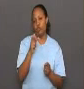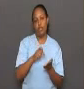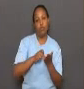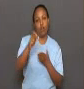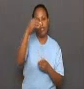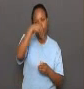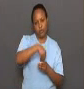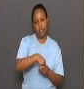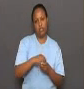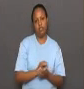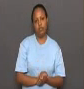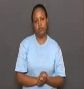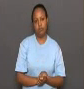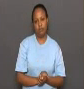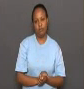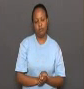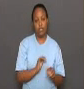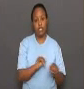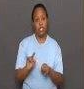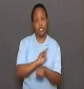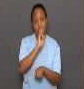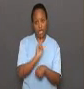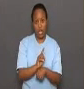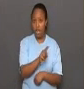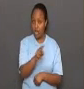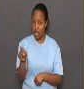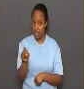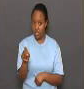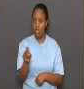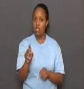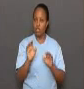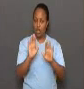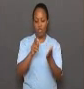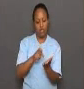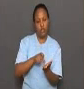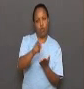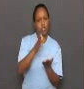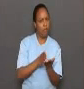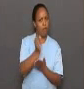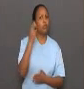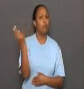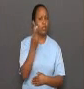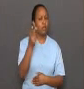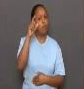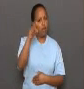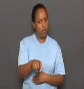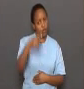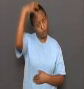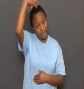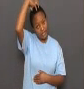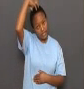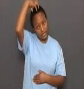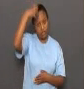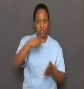a democracy. As citizens, you must use your democratic rights